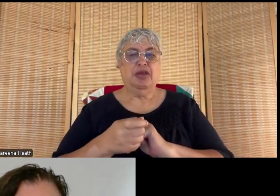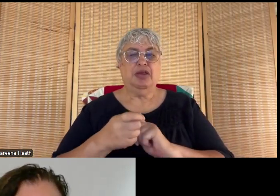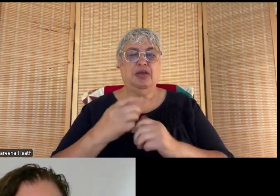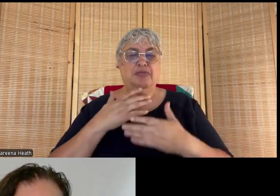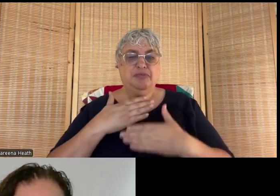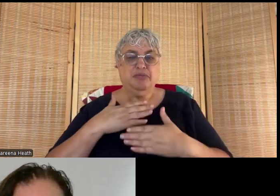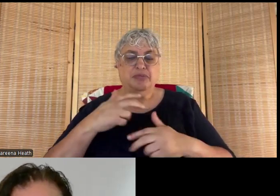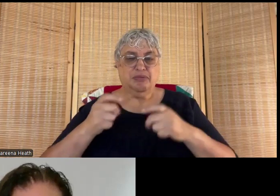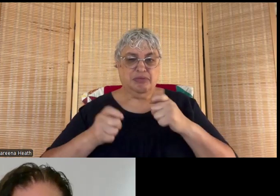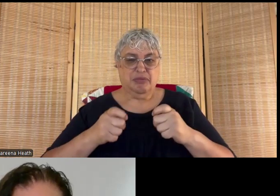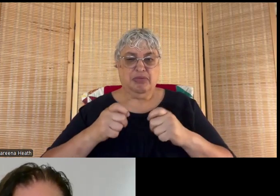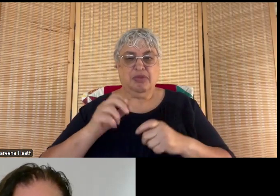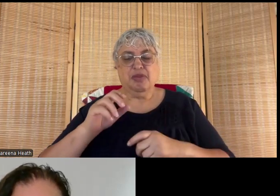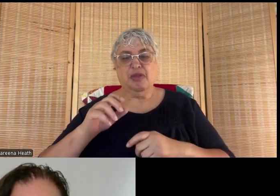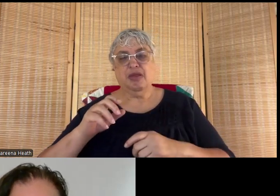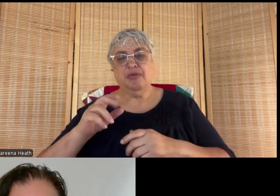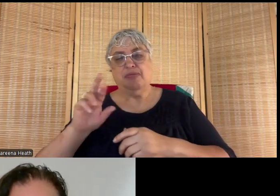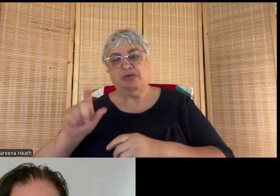control, prescription and over-the-counter